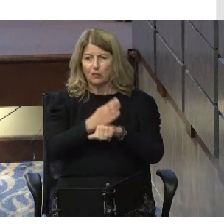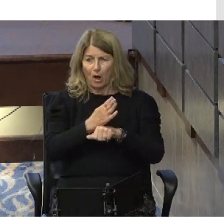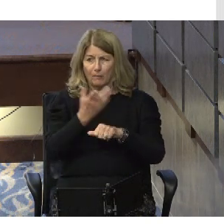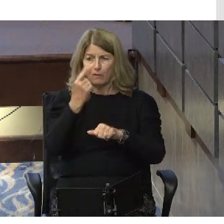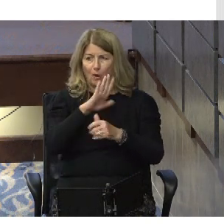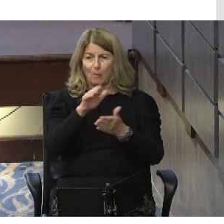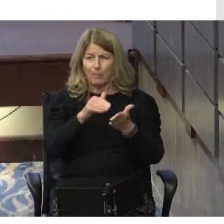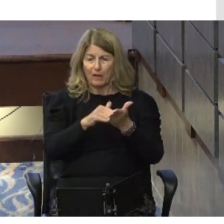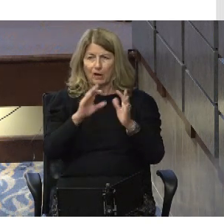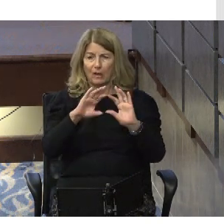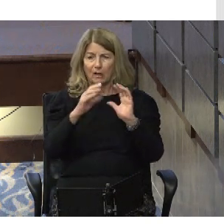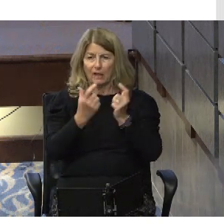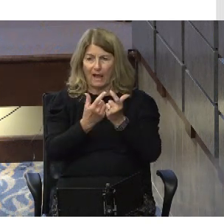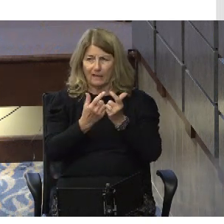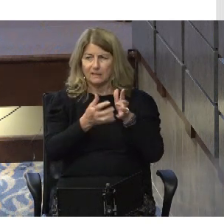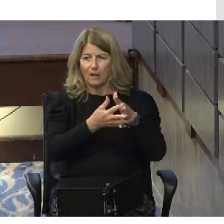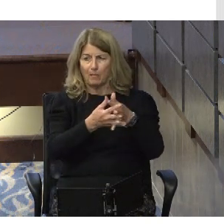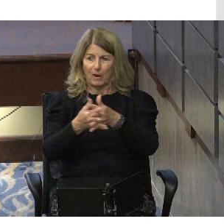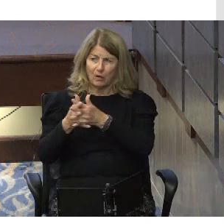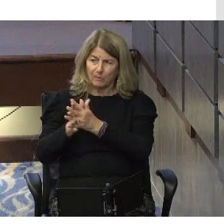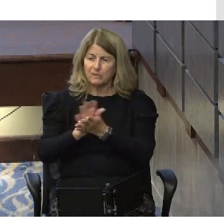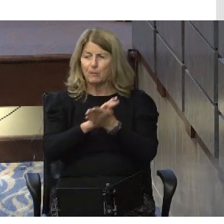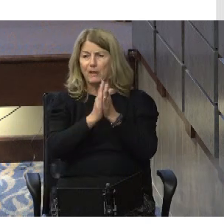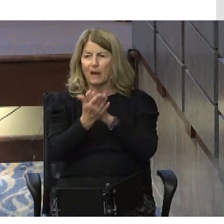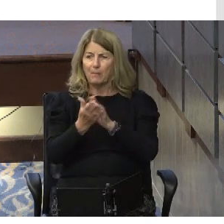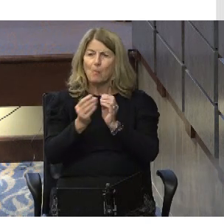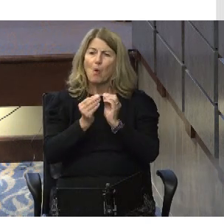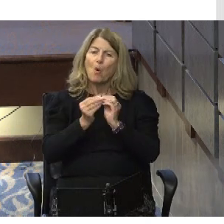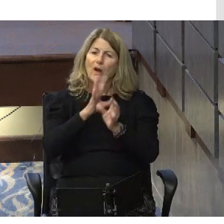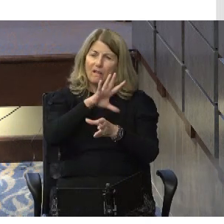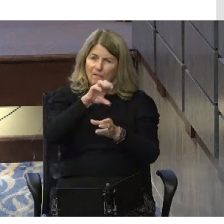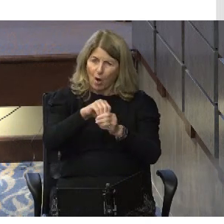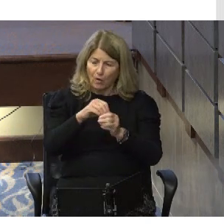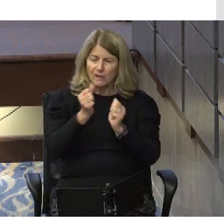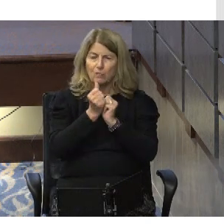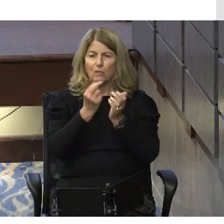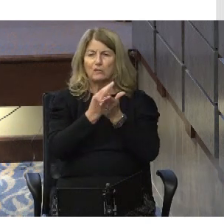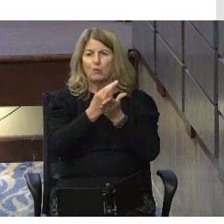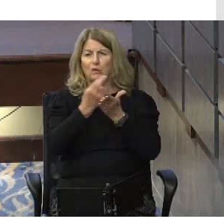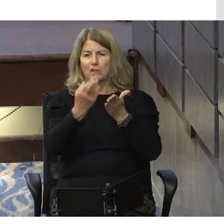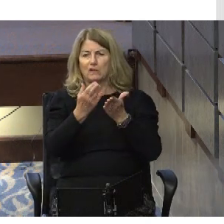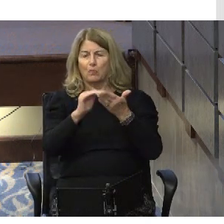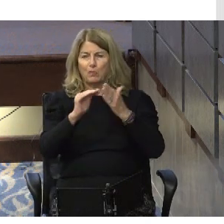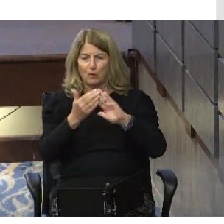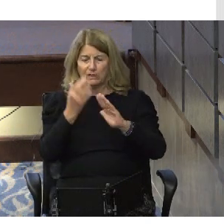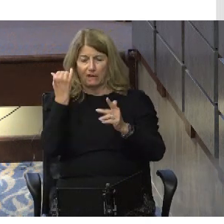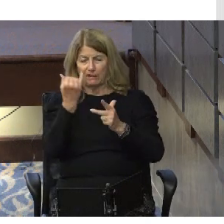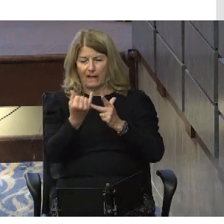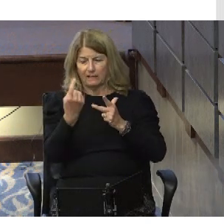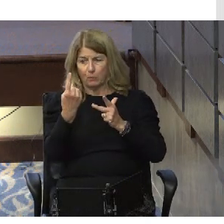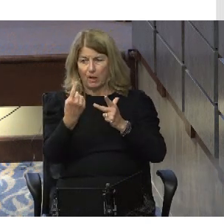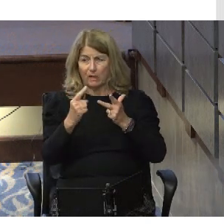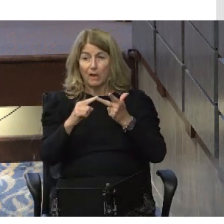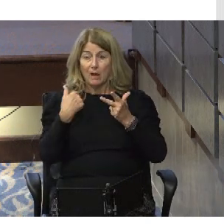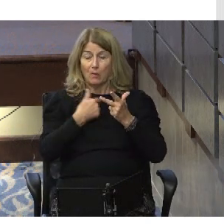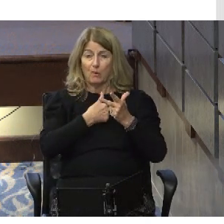to become more compassionately involved in under-resourced communities. And last, we want to engage in what we